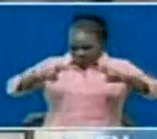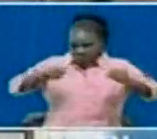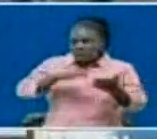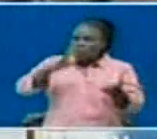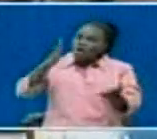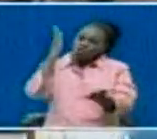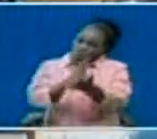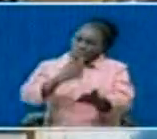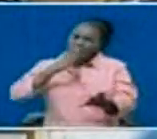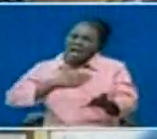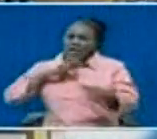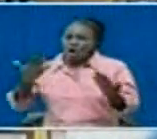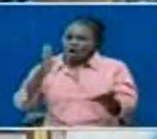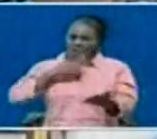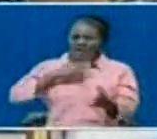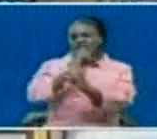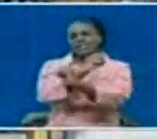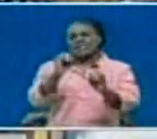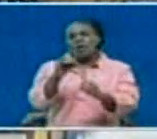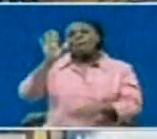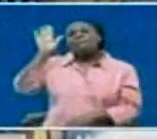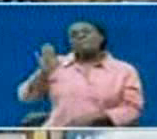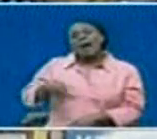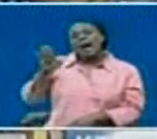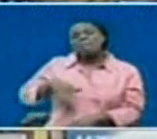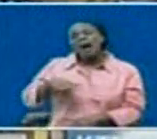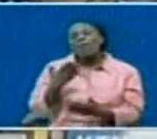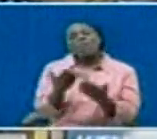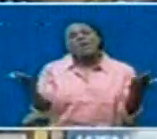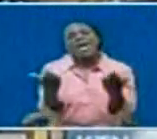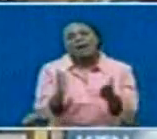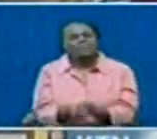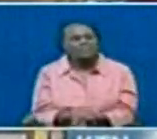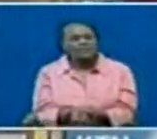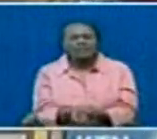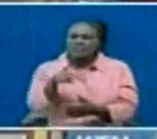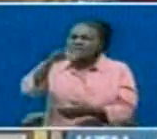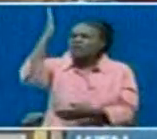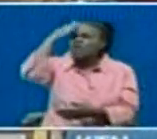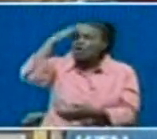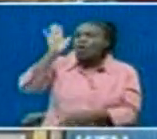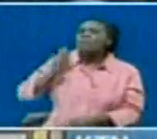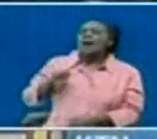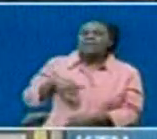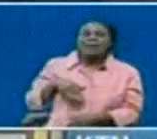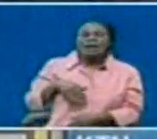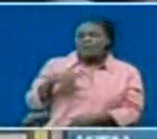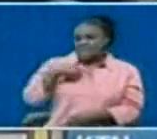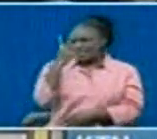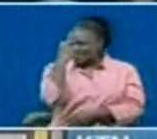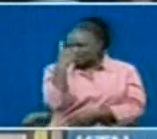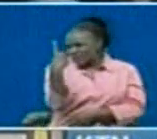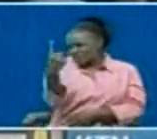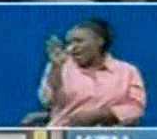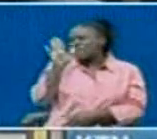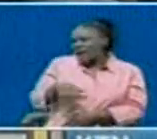wangu ama si wangu. What about the mother of the 1 month old baby boy? Does he know who she is? Kuna mtu nashuku